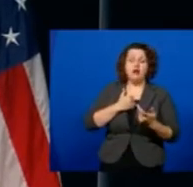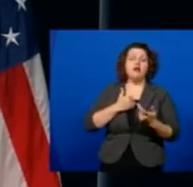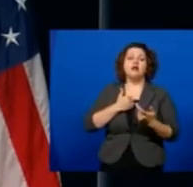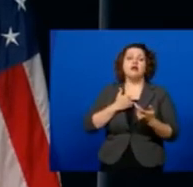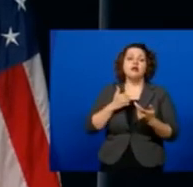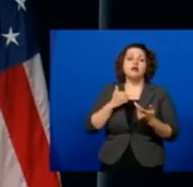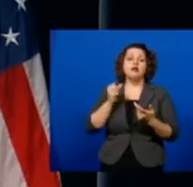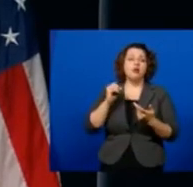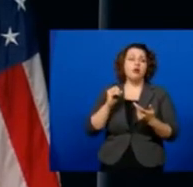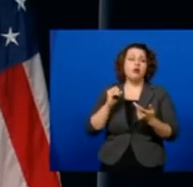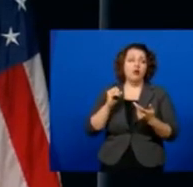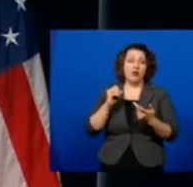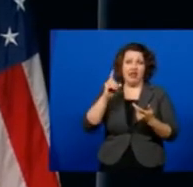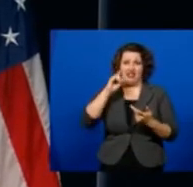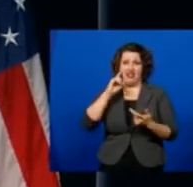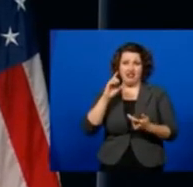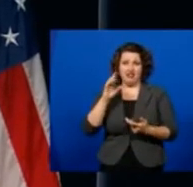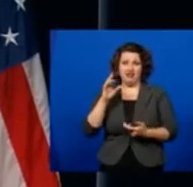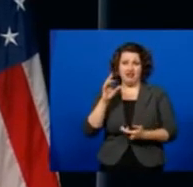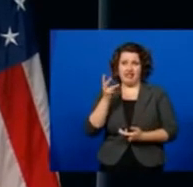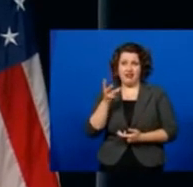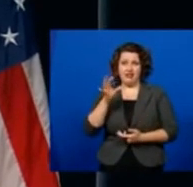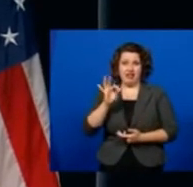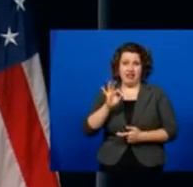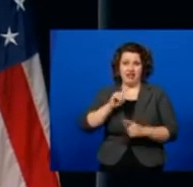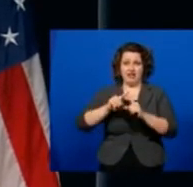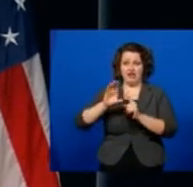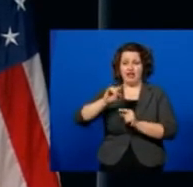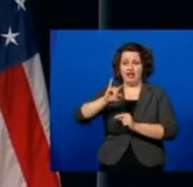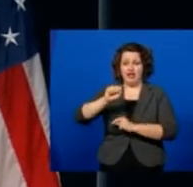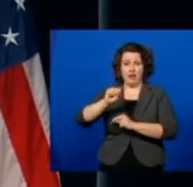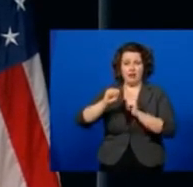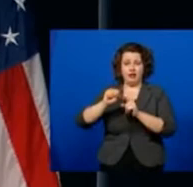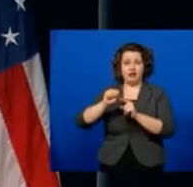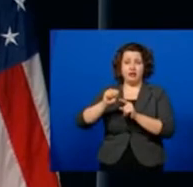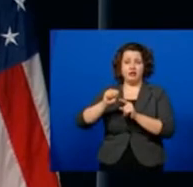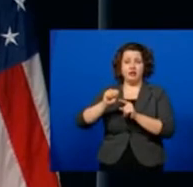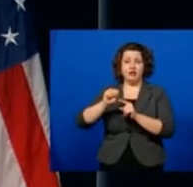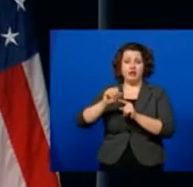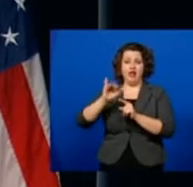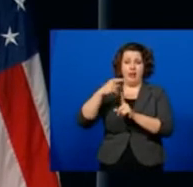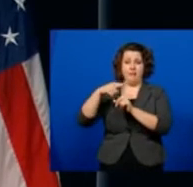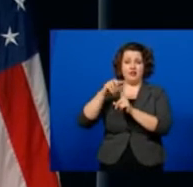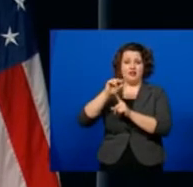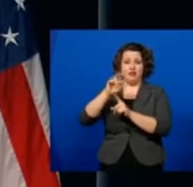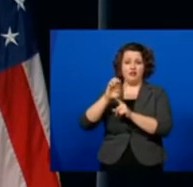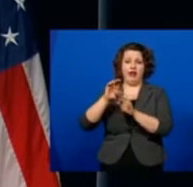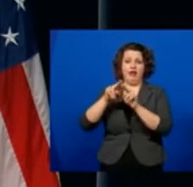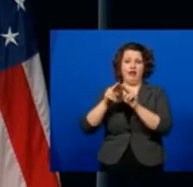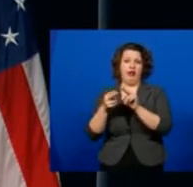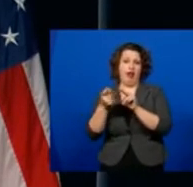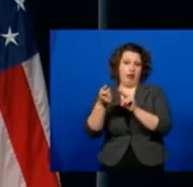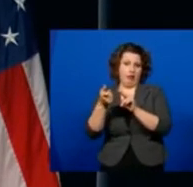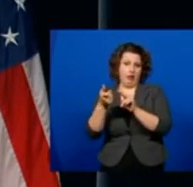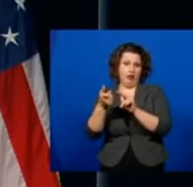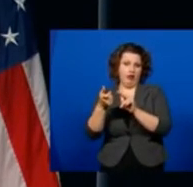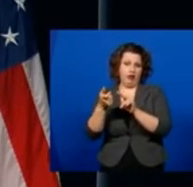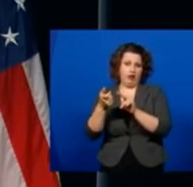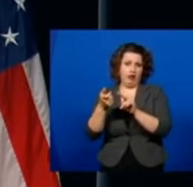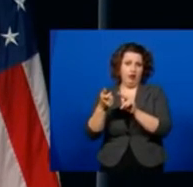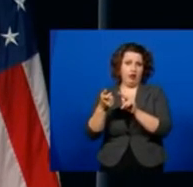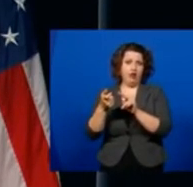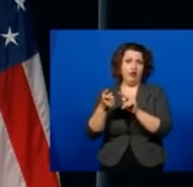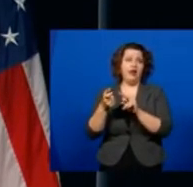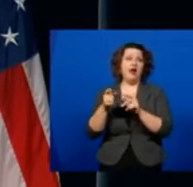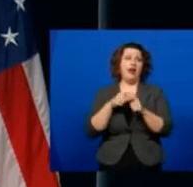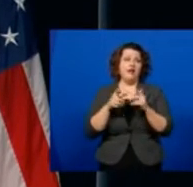actually did, for I think 79 of the counties, it actually took the positivity rate down a little bit, and with the